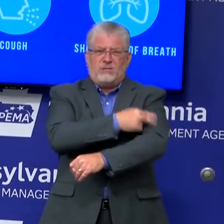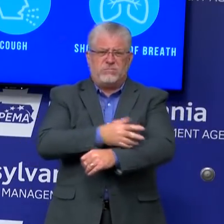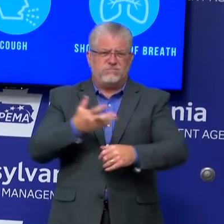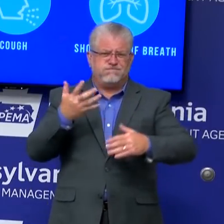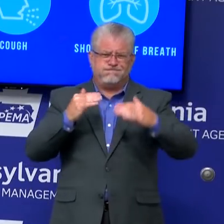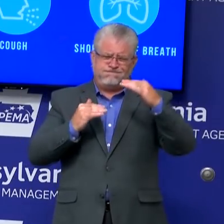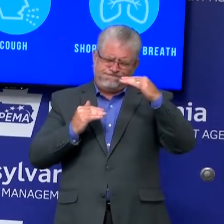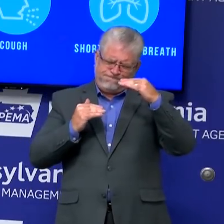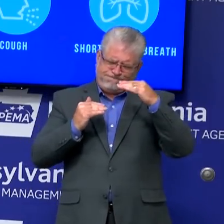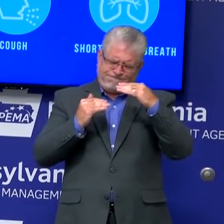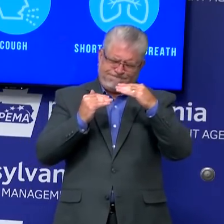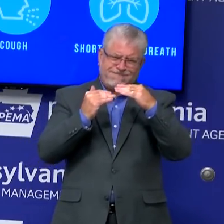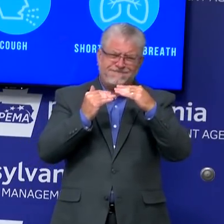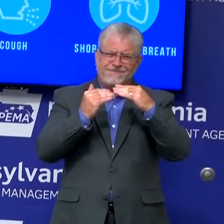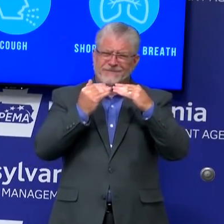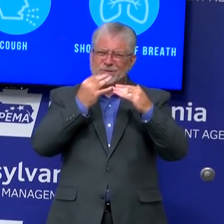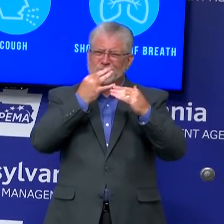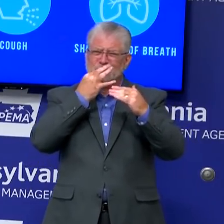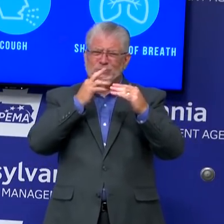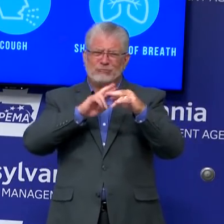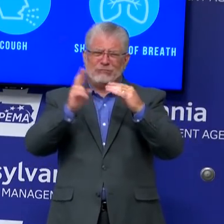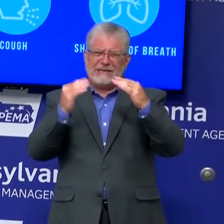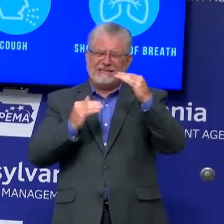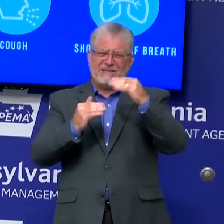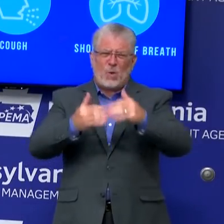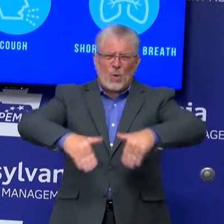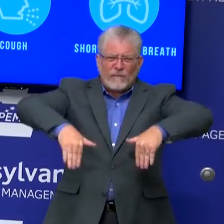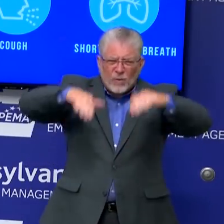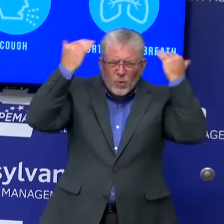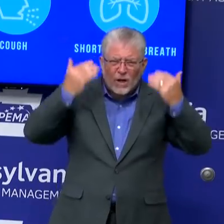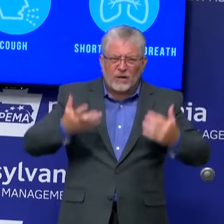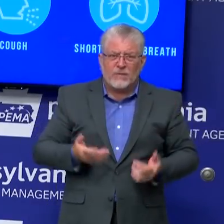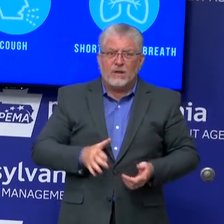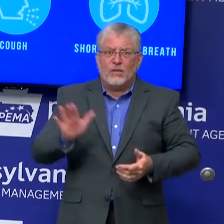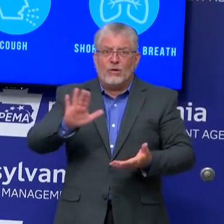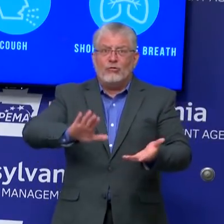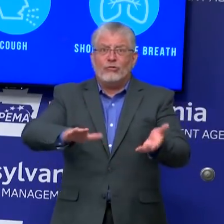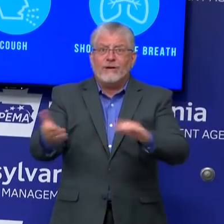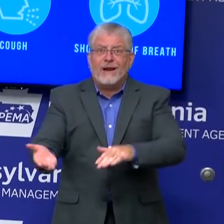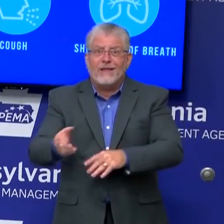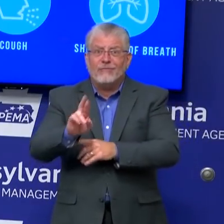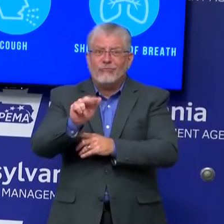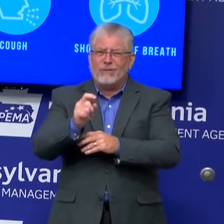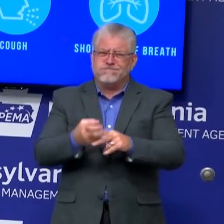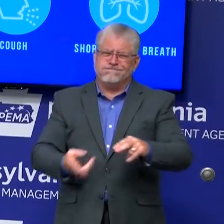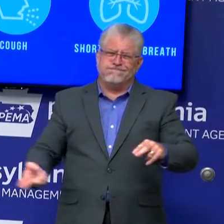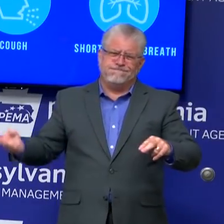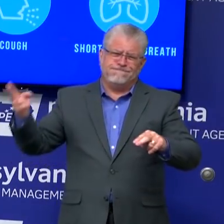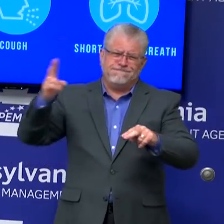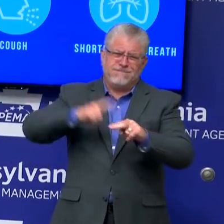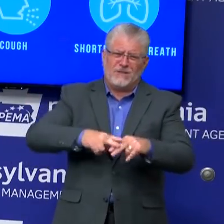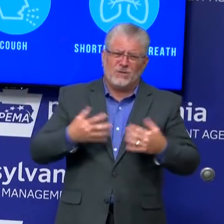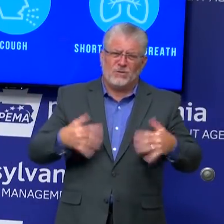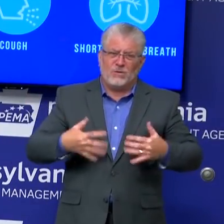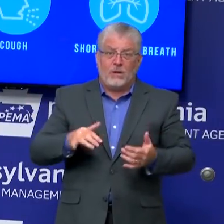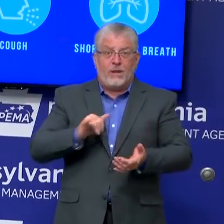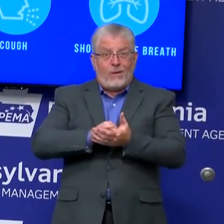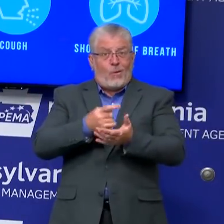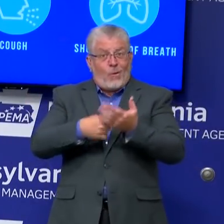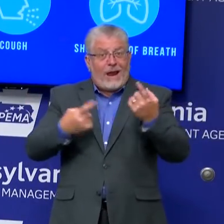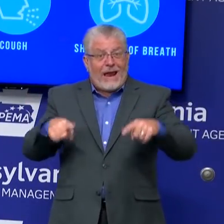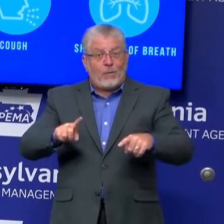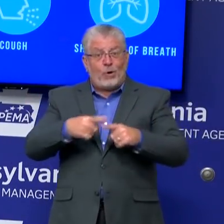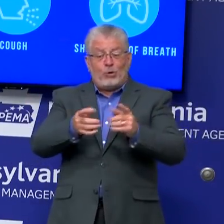different areas around the state. Their death rate is now increasing. That's what happens when you just let this burn. We cannot be